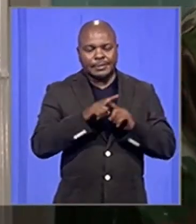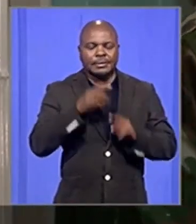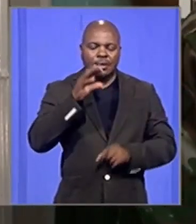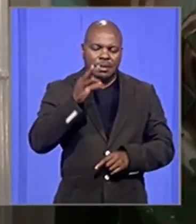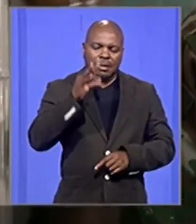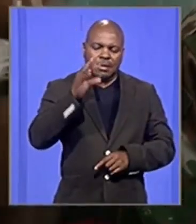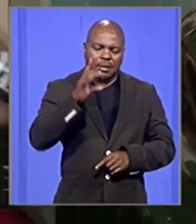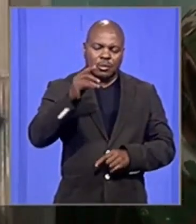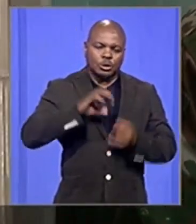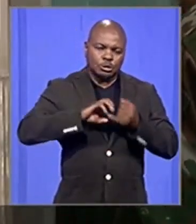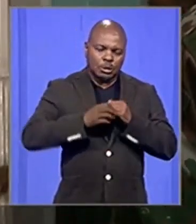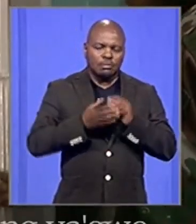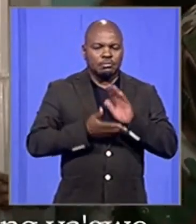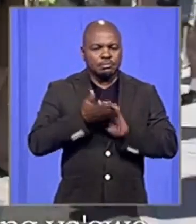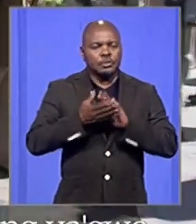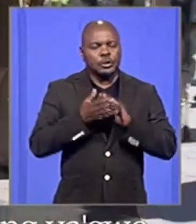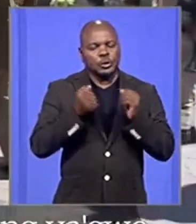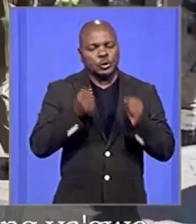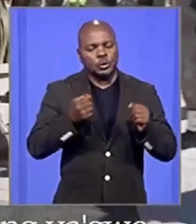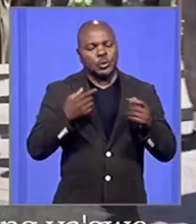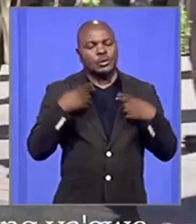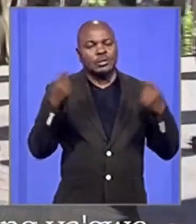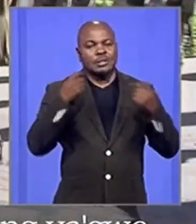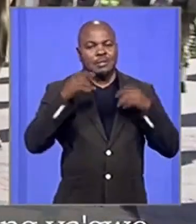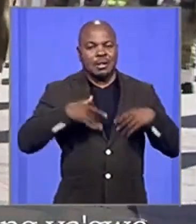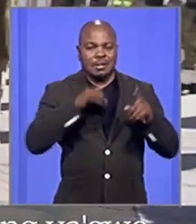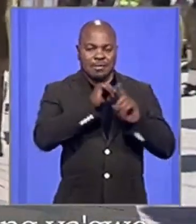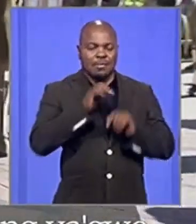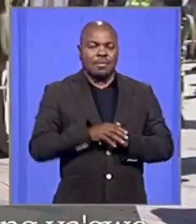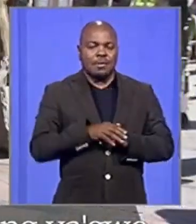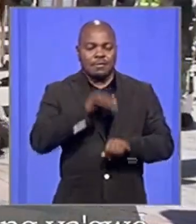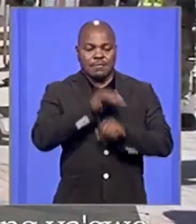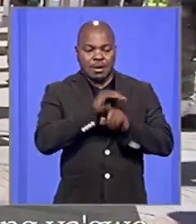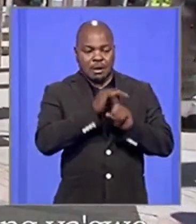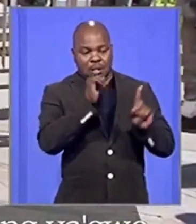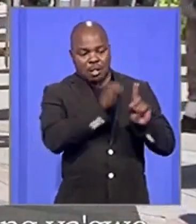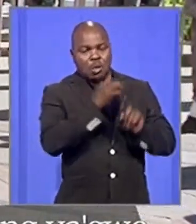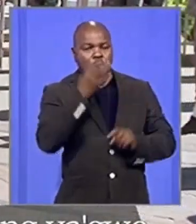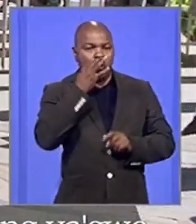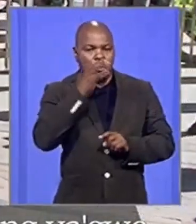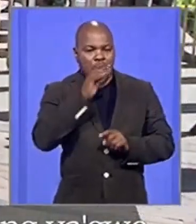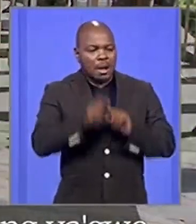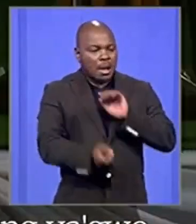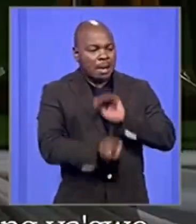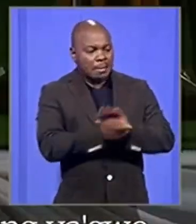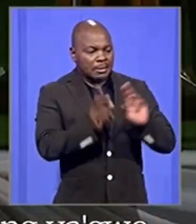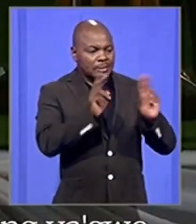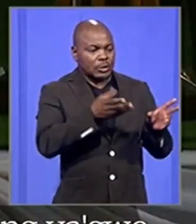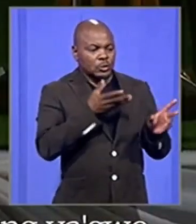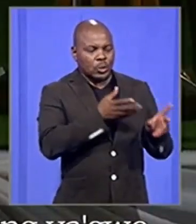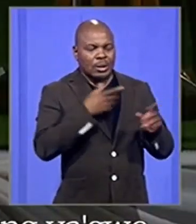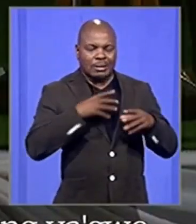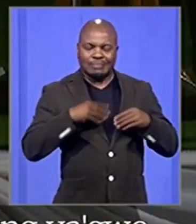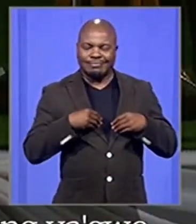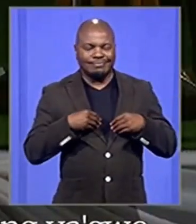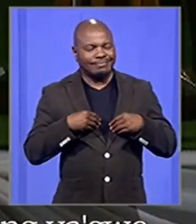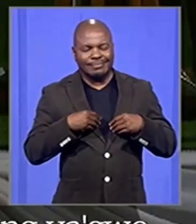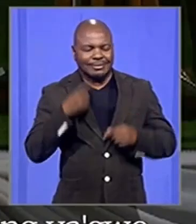to keep strong and celebrate his life. Tsala ya ga Bobe ya re ga go bonolo go amogela se se diragetseng. My heart is